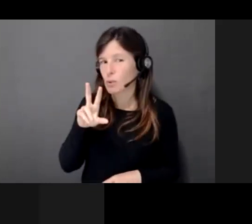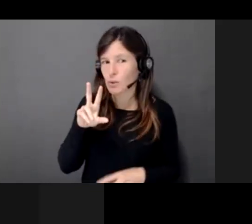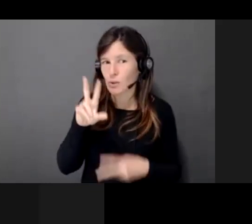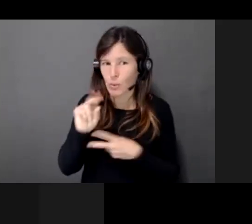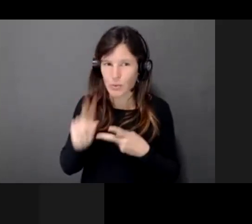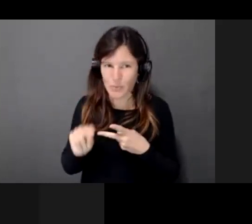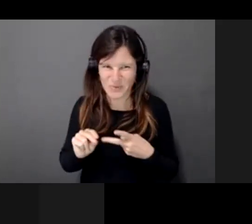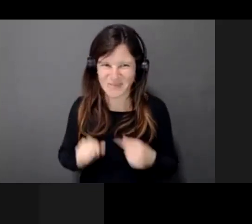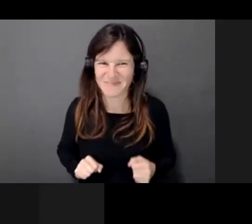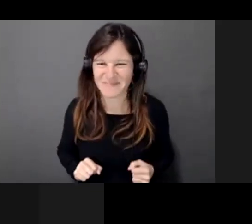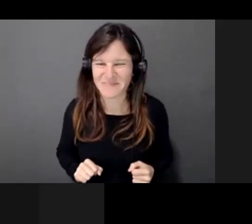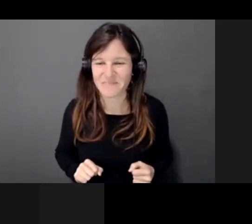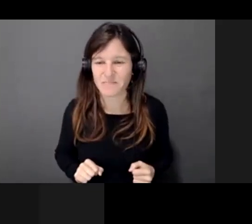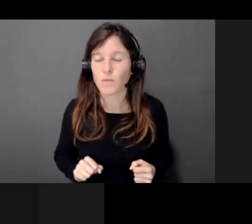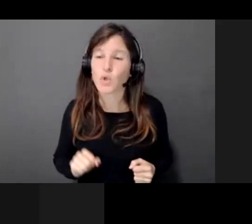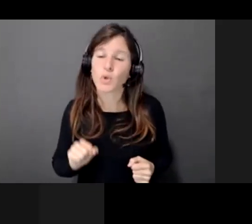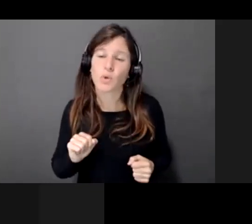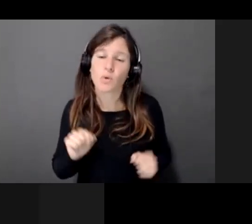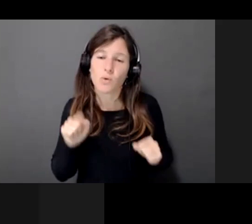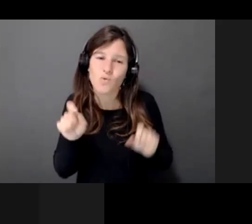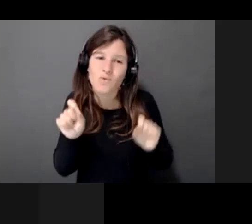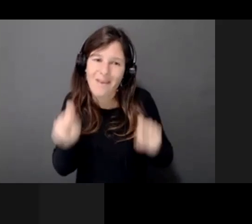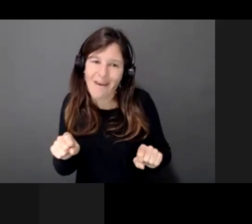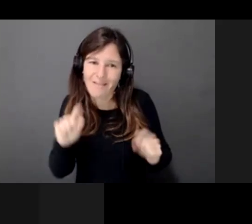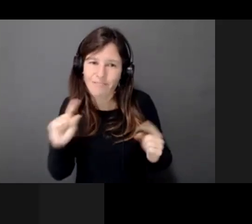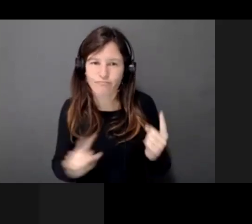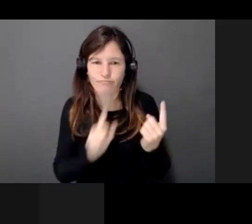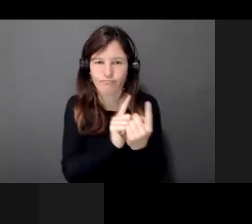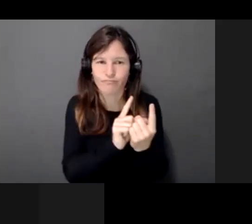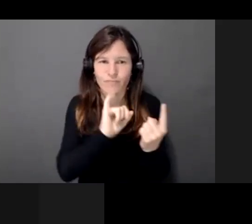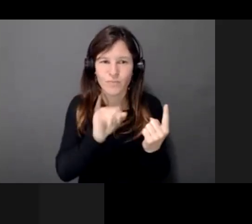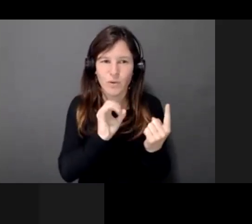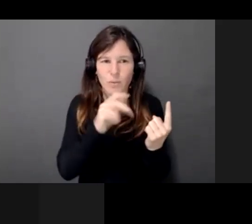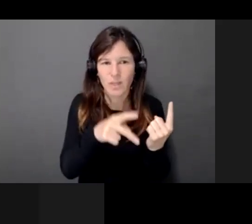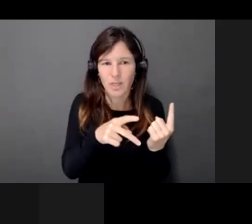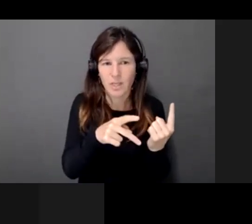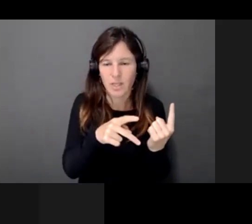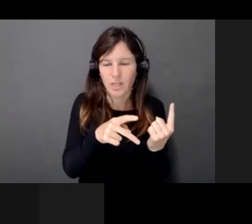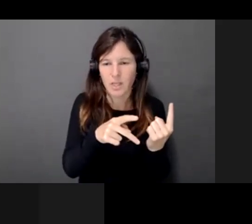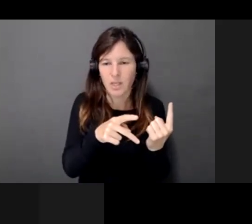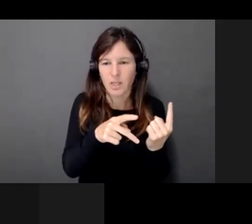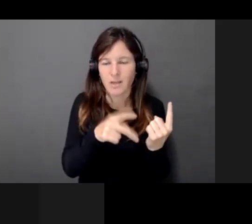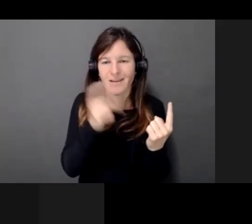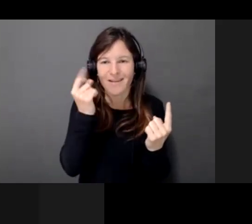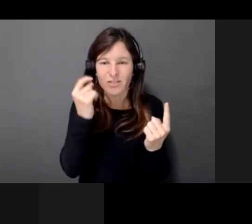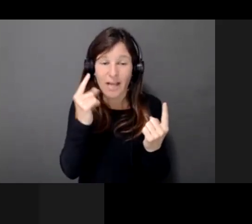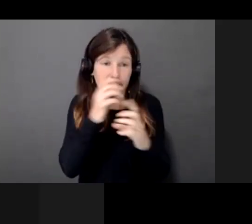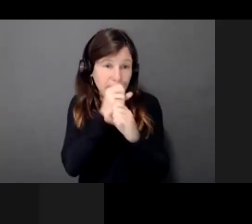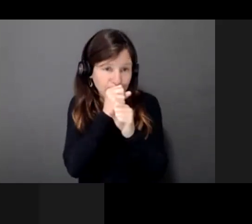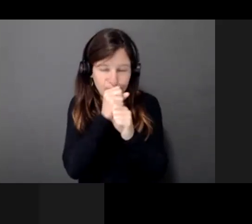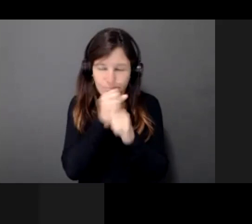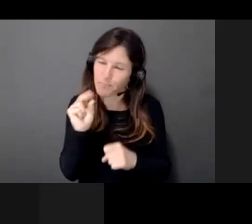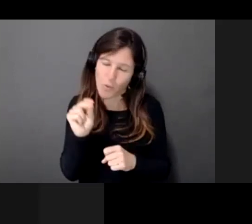you can go to a justice of the peace, and you cannot be anonymous. In